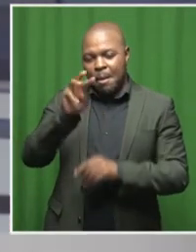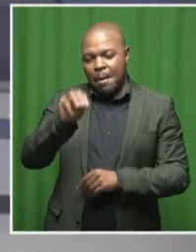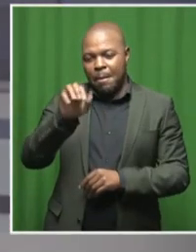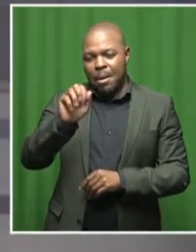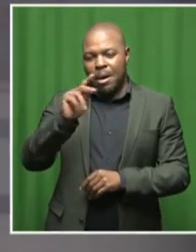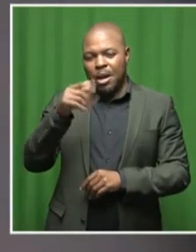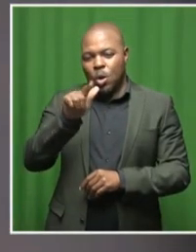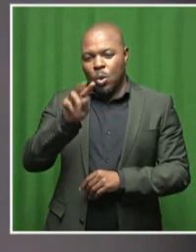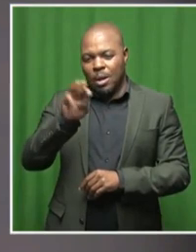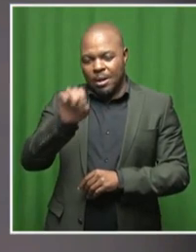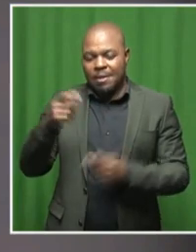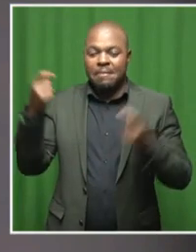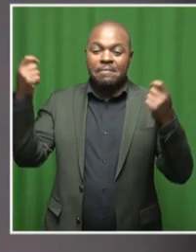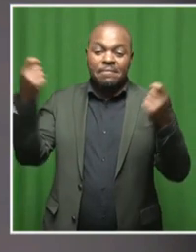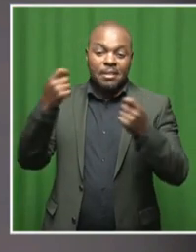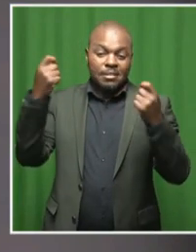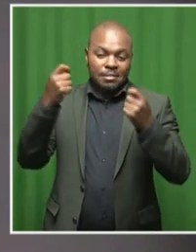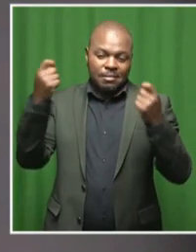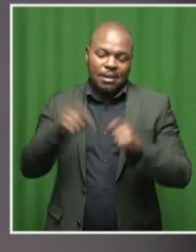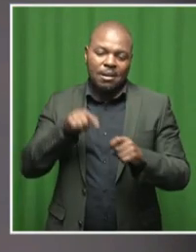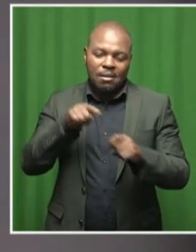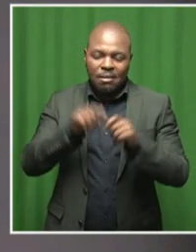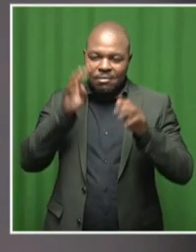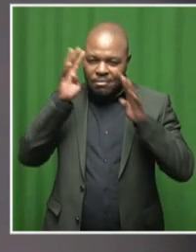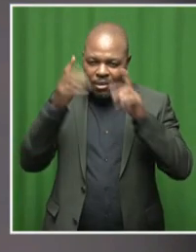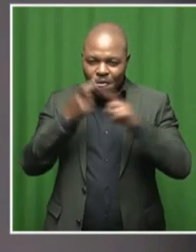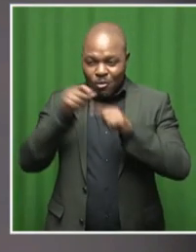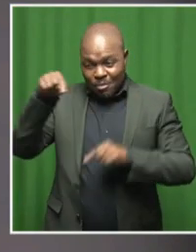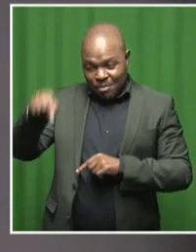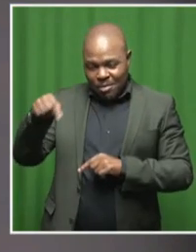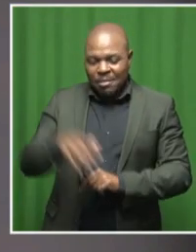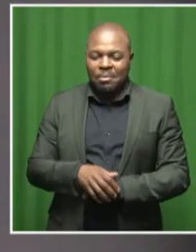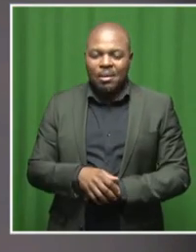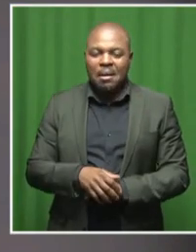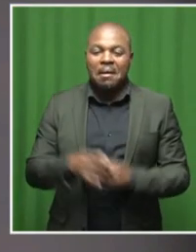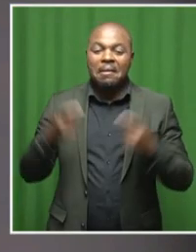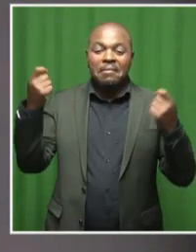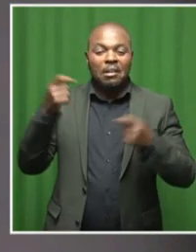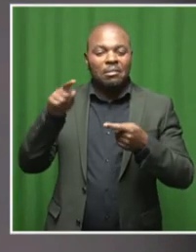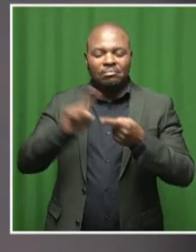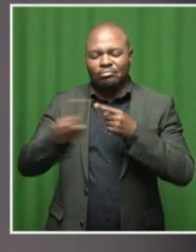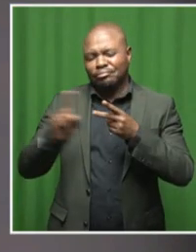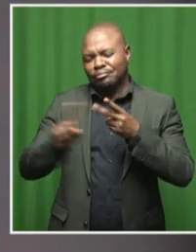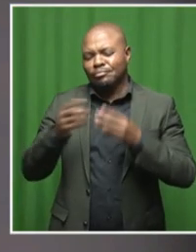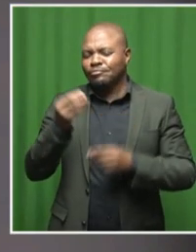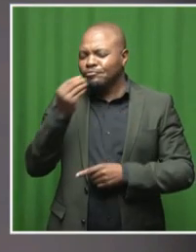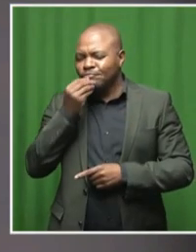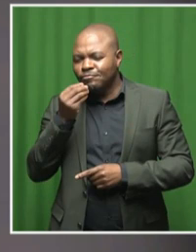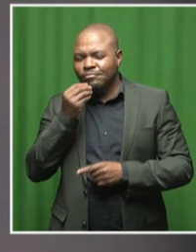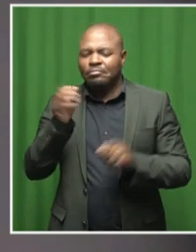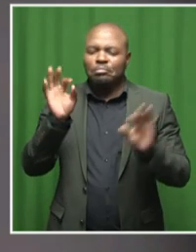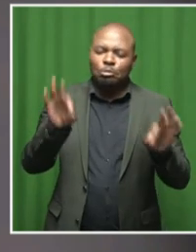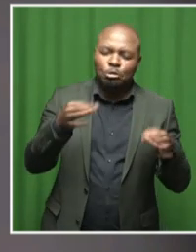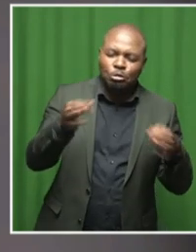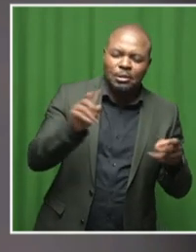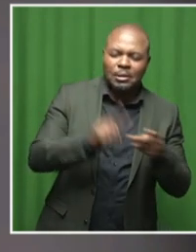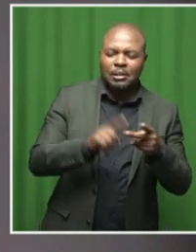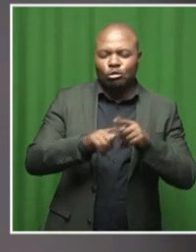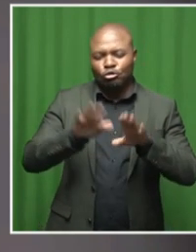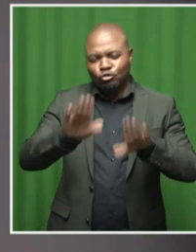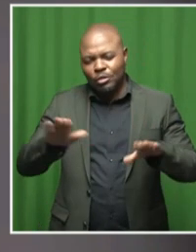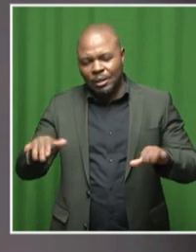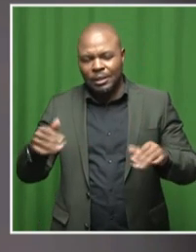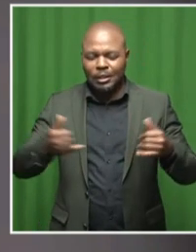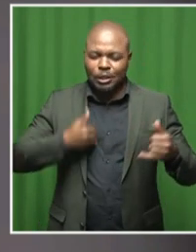which is once again presented by the creatives at LoCrate Market. The festival features a variety of food, music, children's